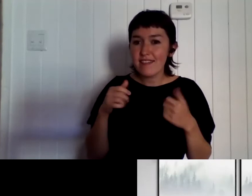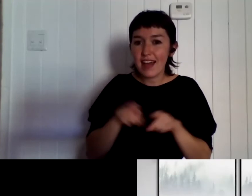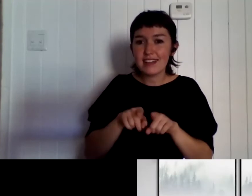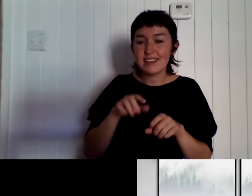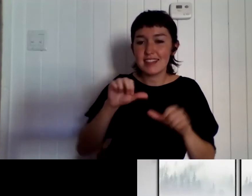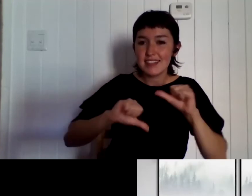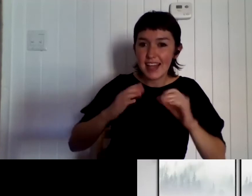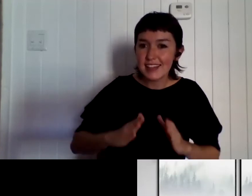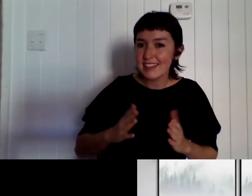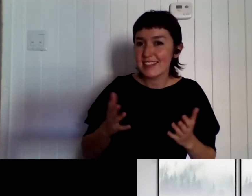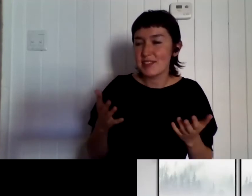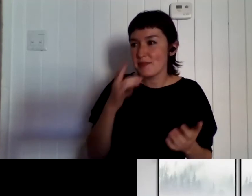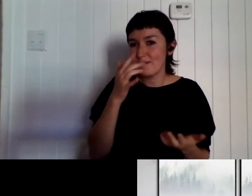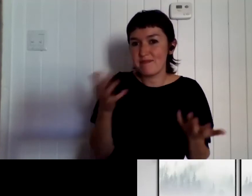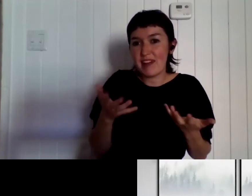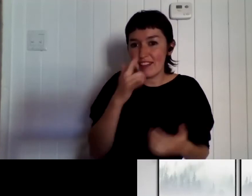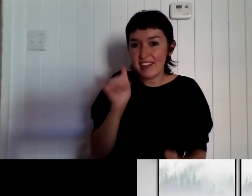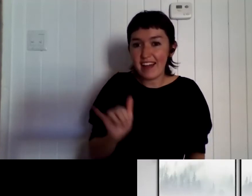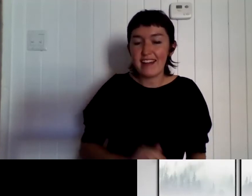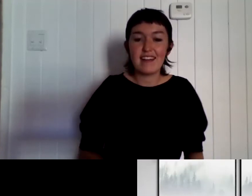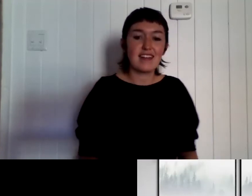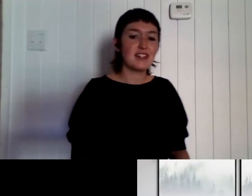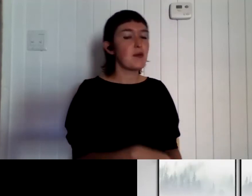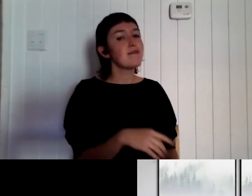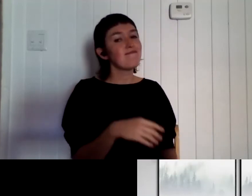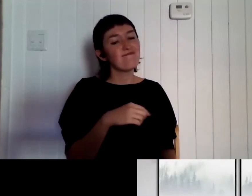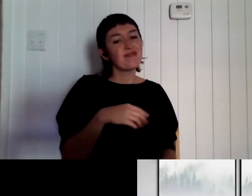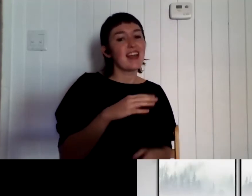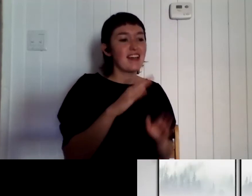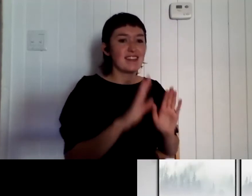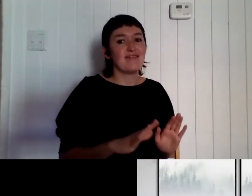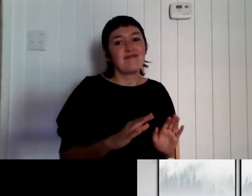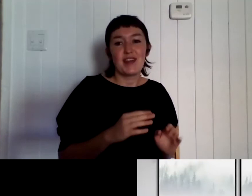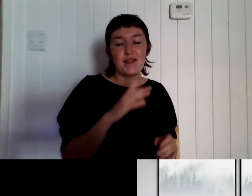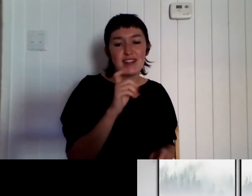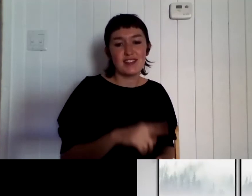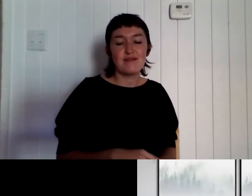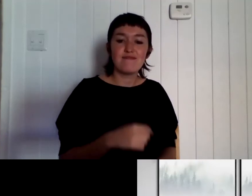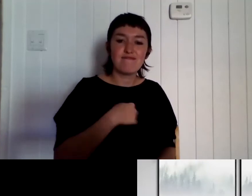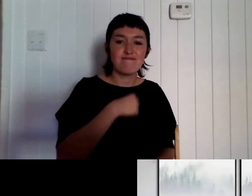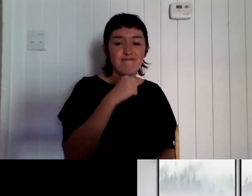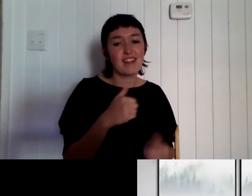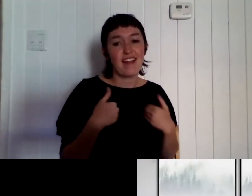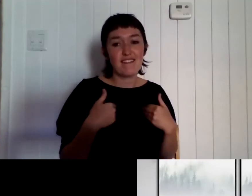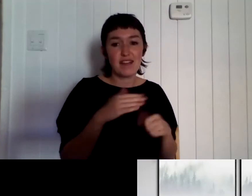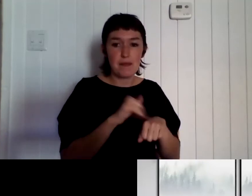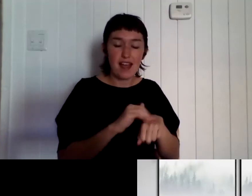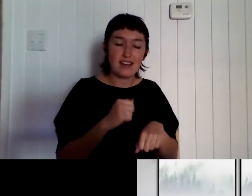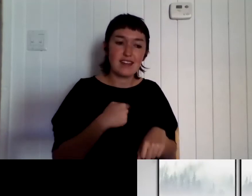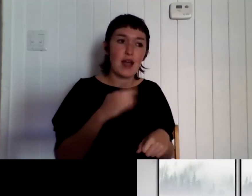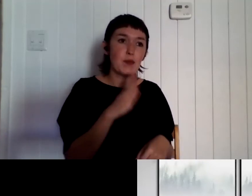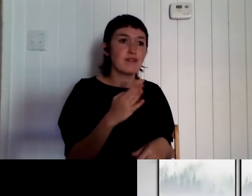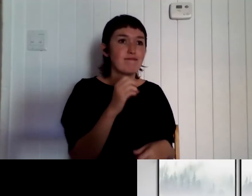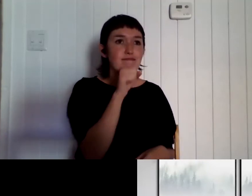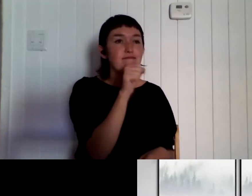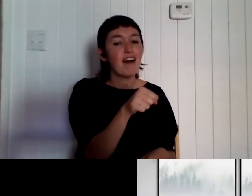easy question. Yeah. So I sadly do not currently have a pet. I would love to have a dog, but my apartment doesn't allow them. So I am sort of